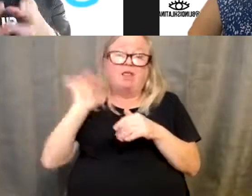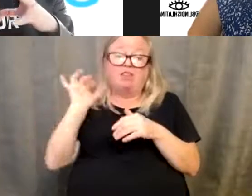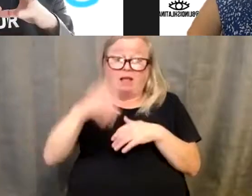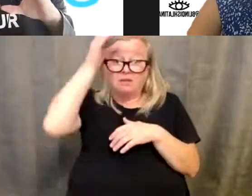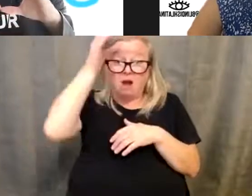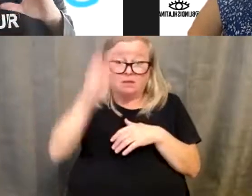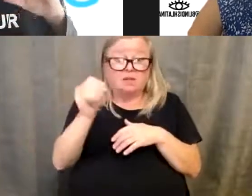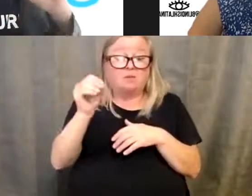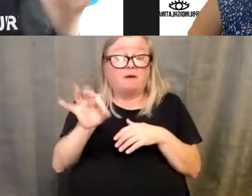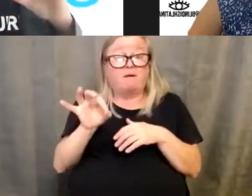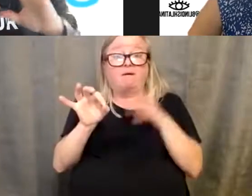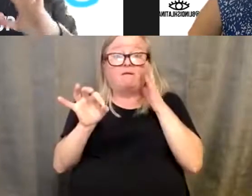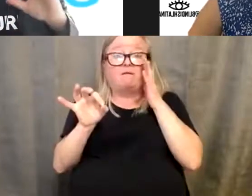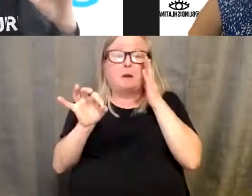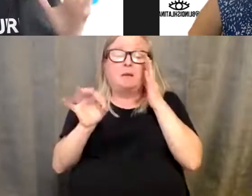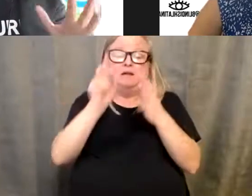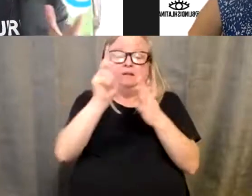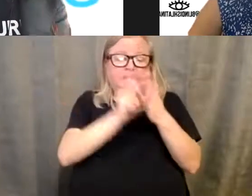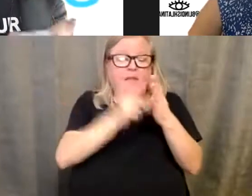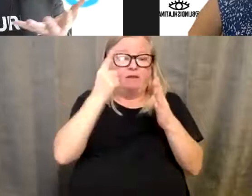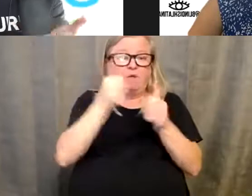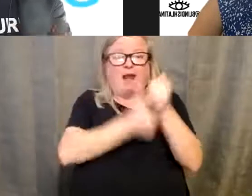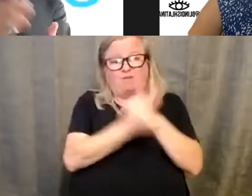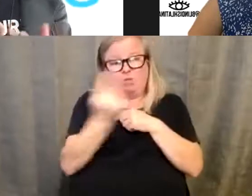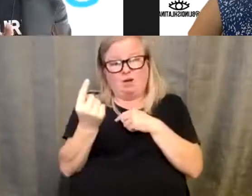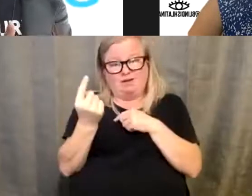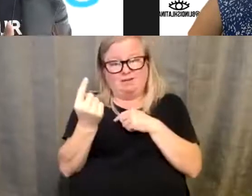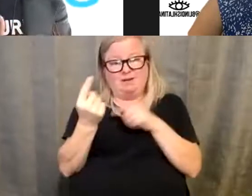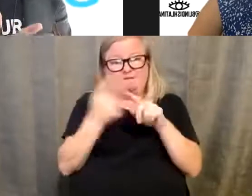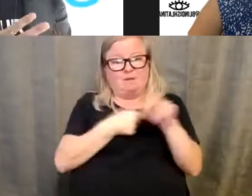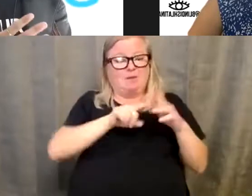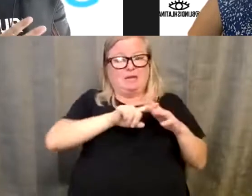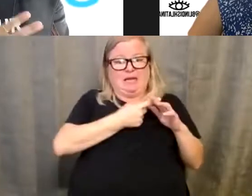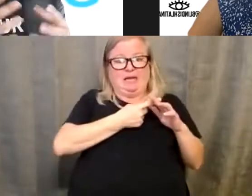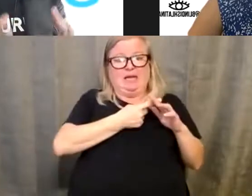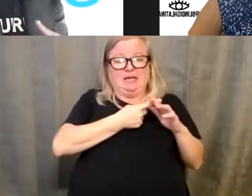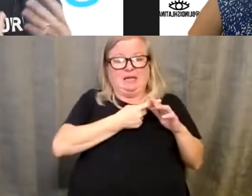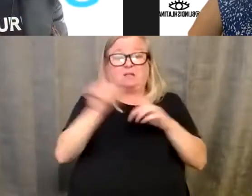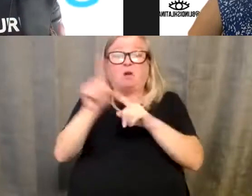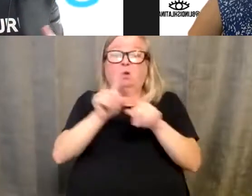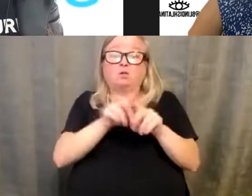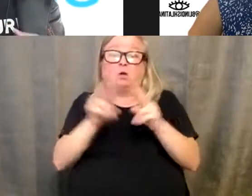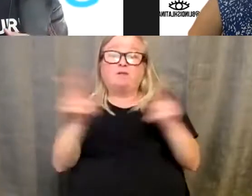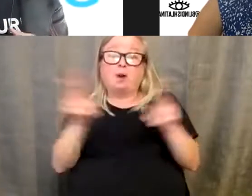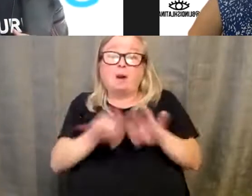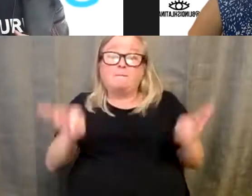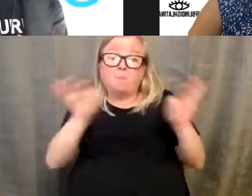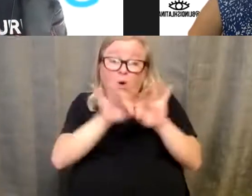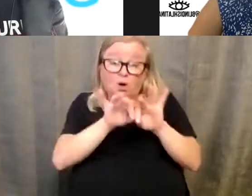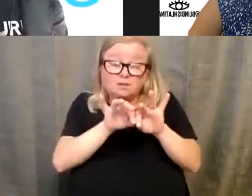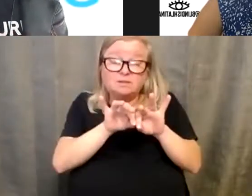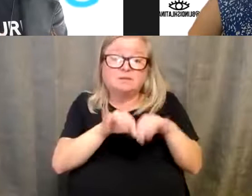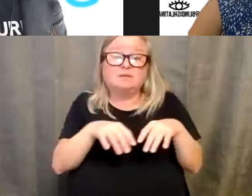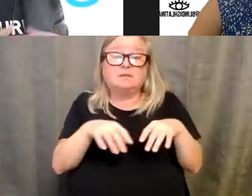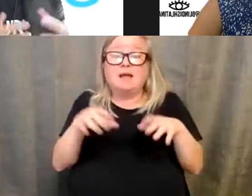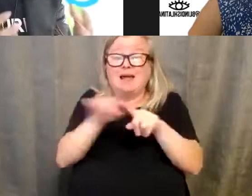of designing for everybody from the beginning. It is also very, very important, as Katarina